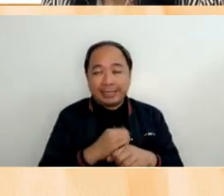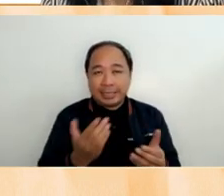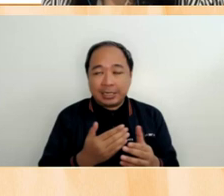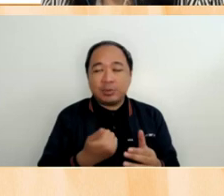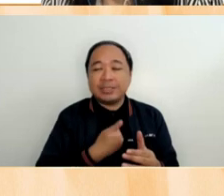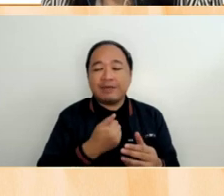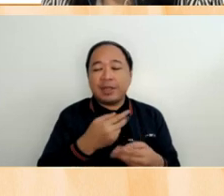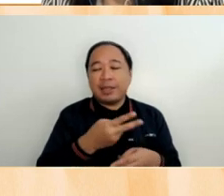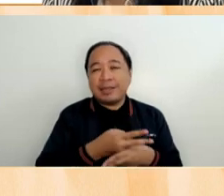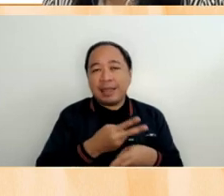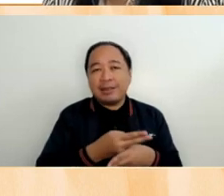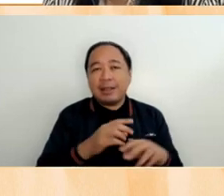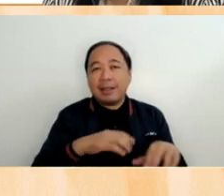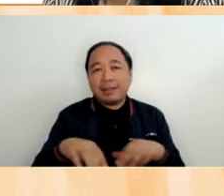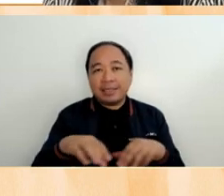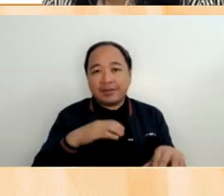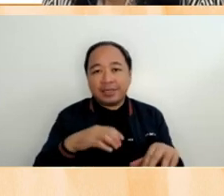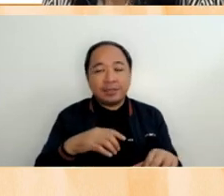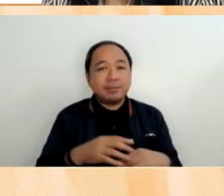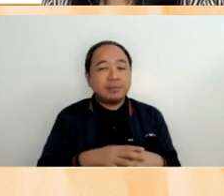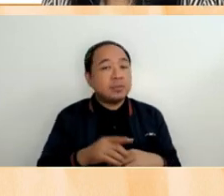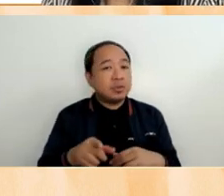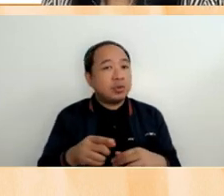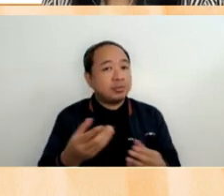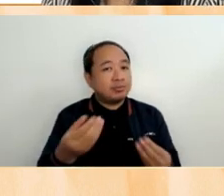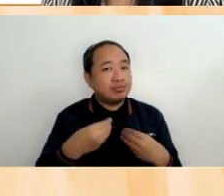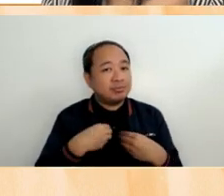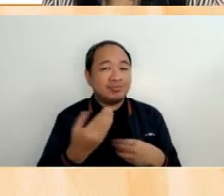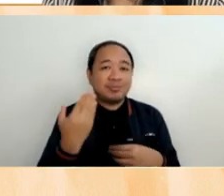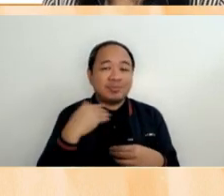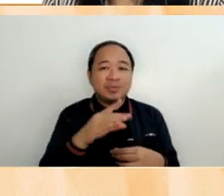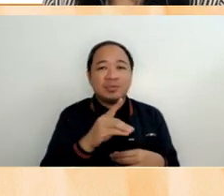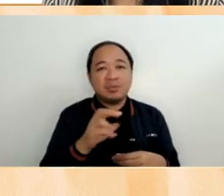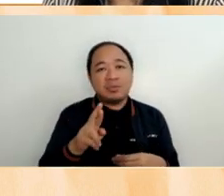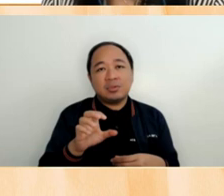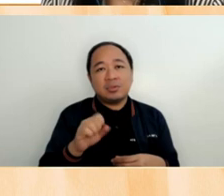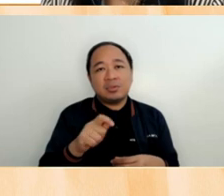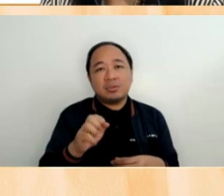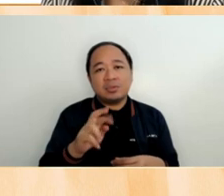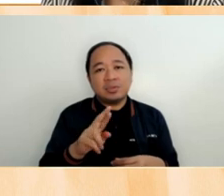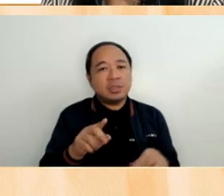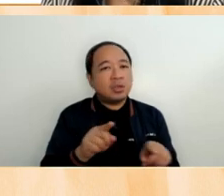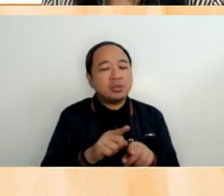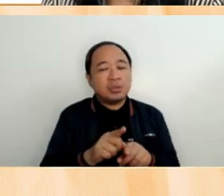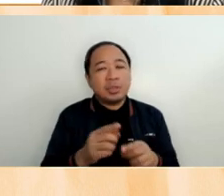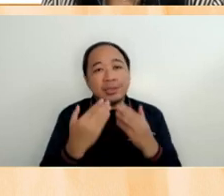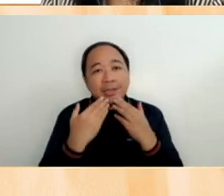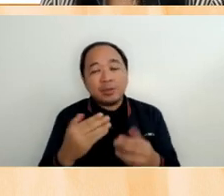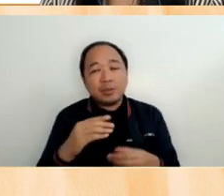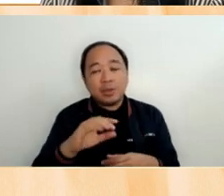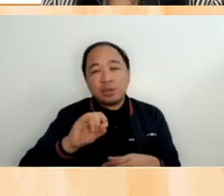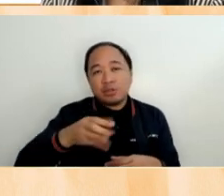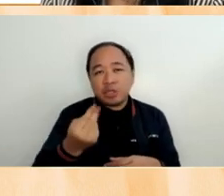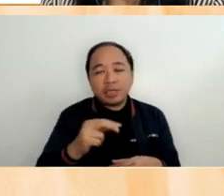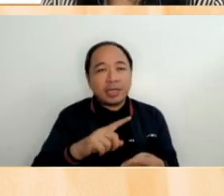self-care activity. And this was given to us by Dr. Esther. I also would like to thank John and